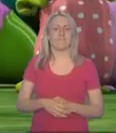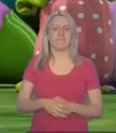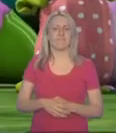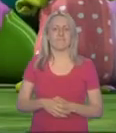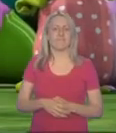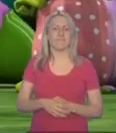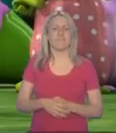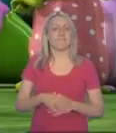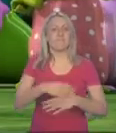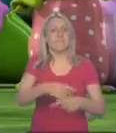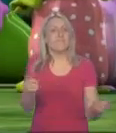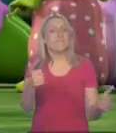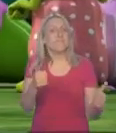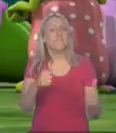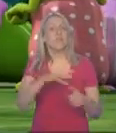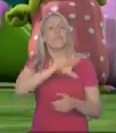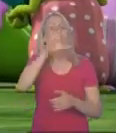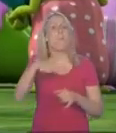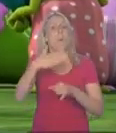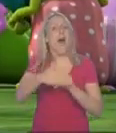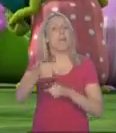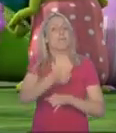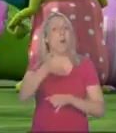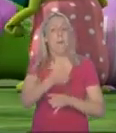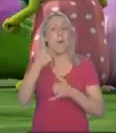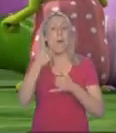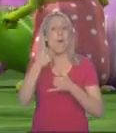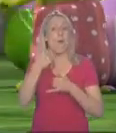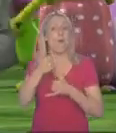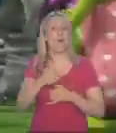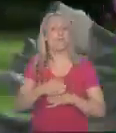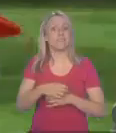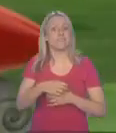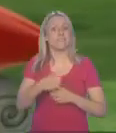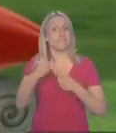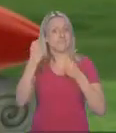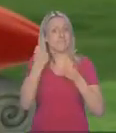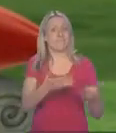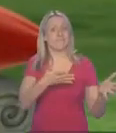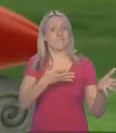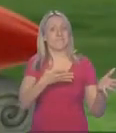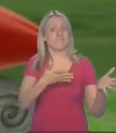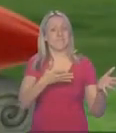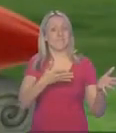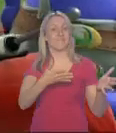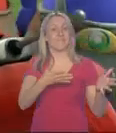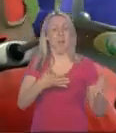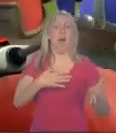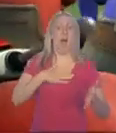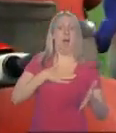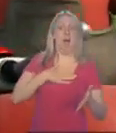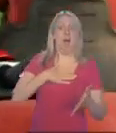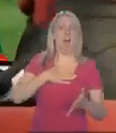My friends, I give you the Rainbows End Remote. Ta-da!